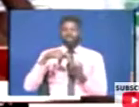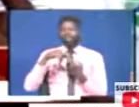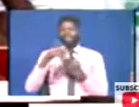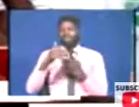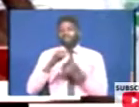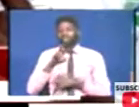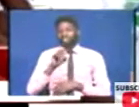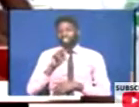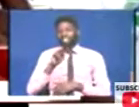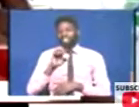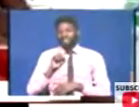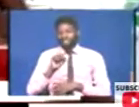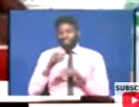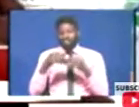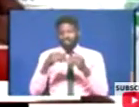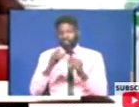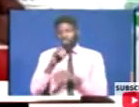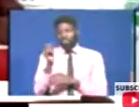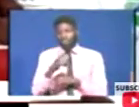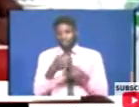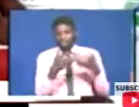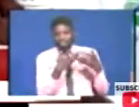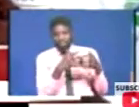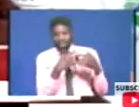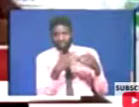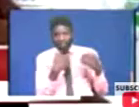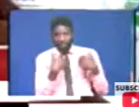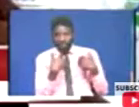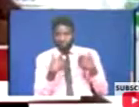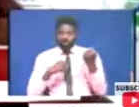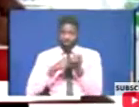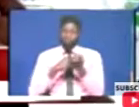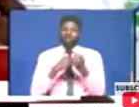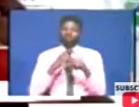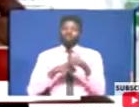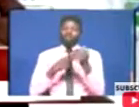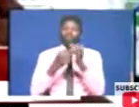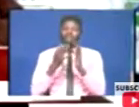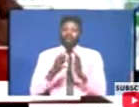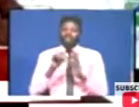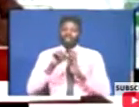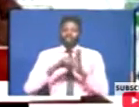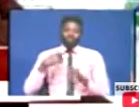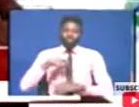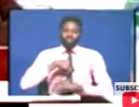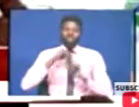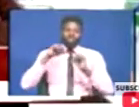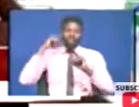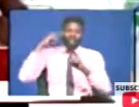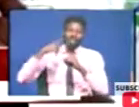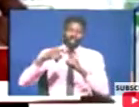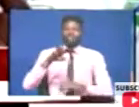month. With the machinery through this partnership, we're now going to be able to target 50 tons a